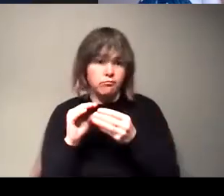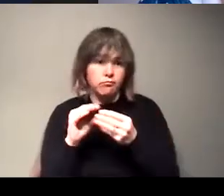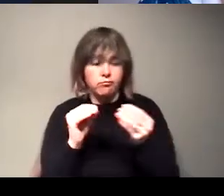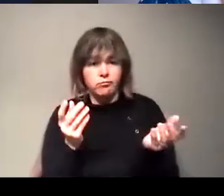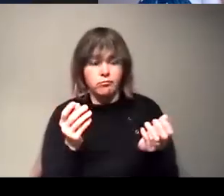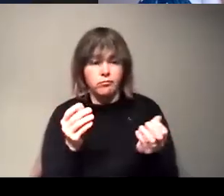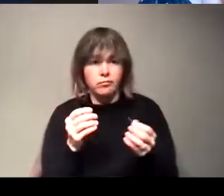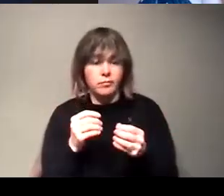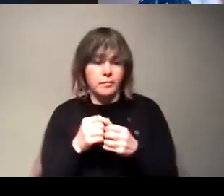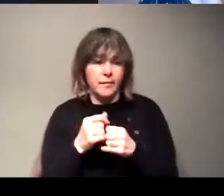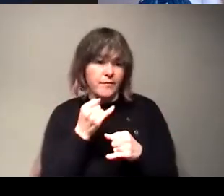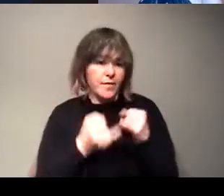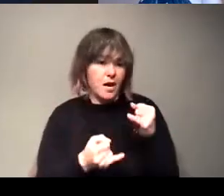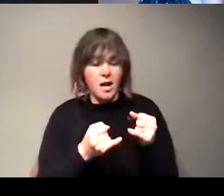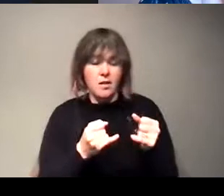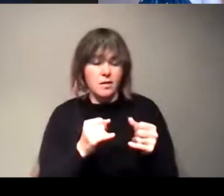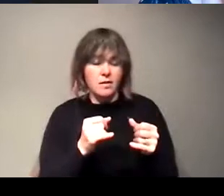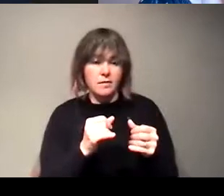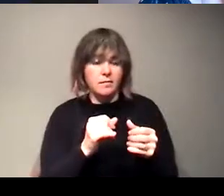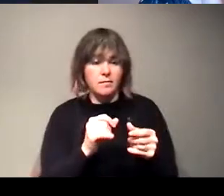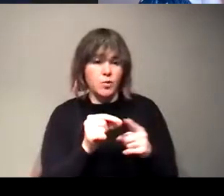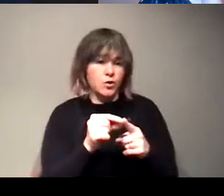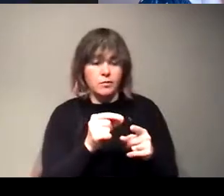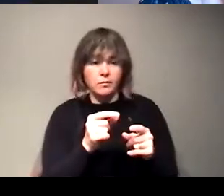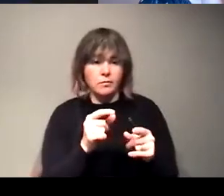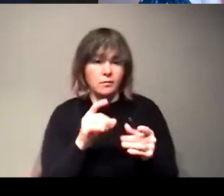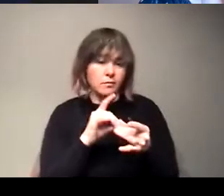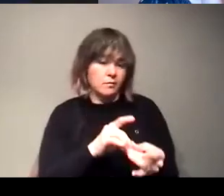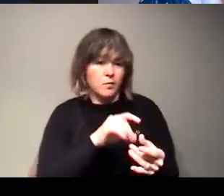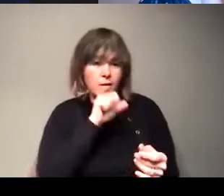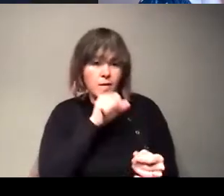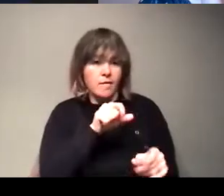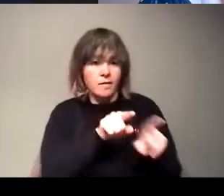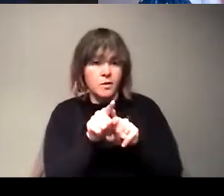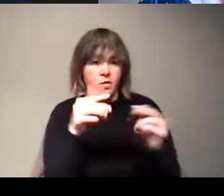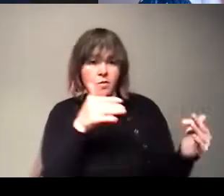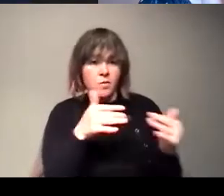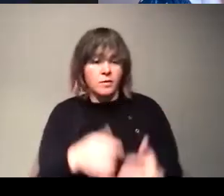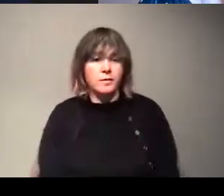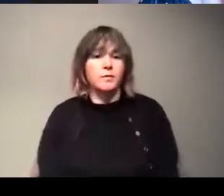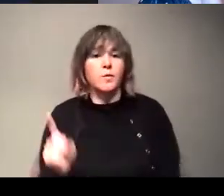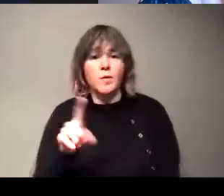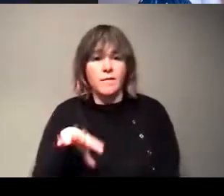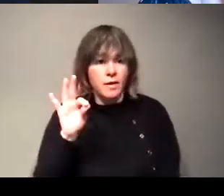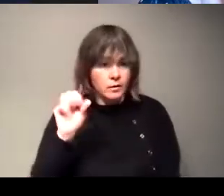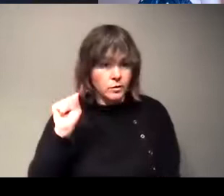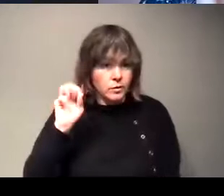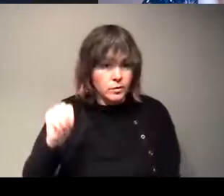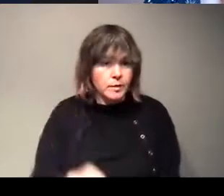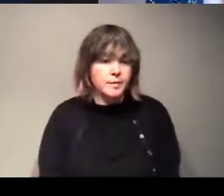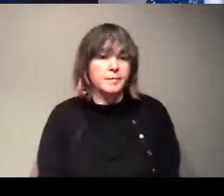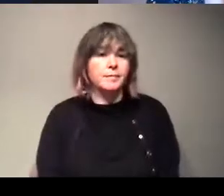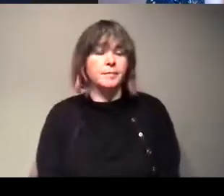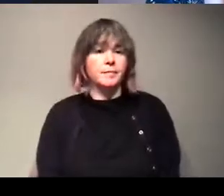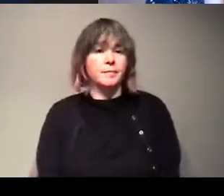outgoing words about Star Wars and your love of Star Wars and where we can find you on social media?